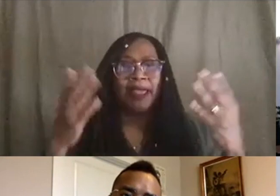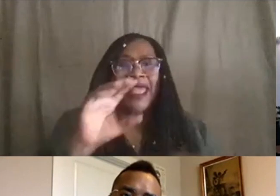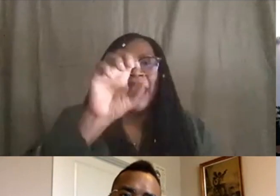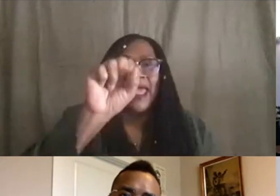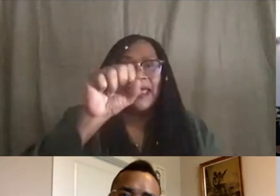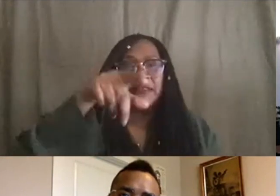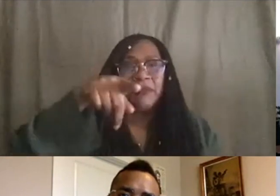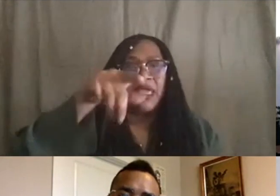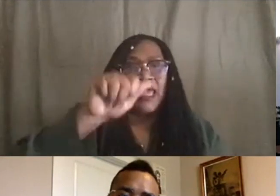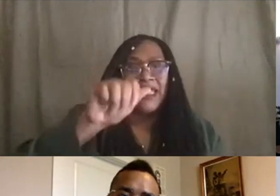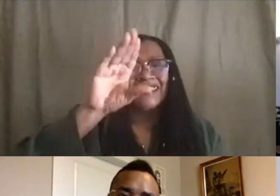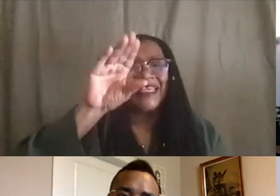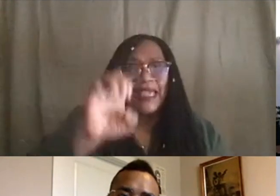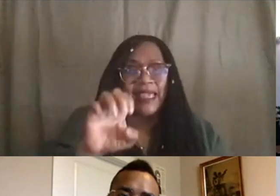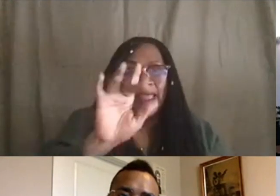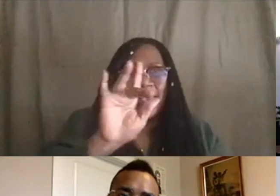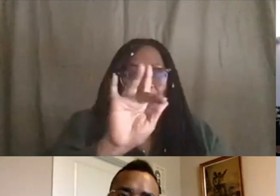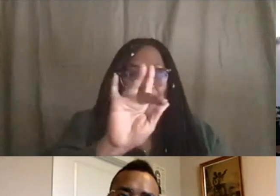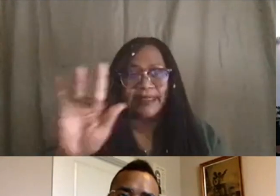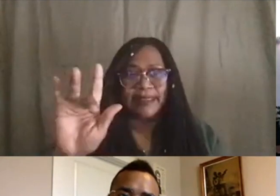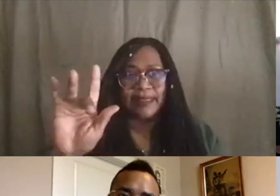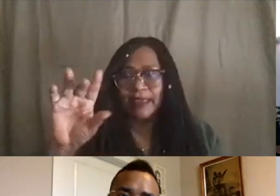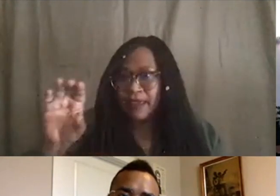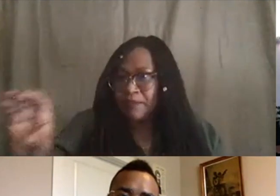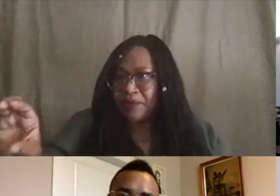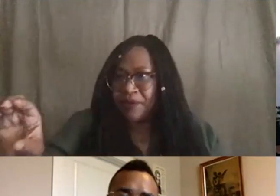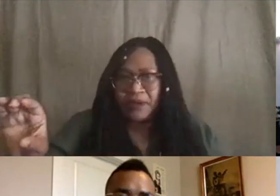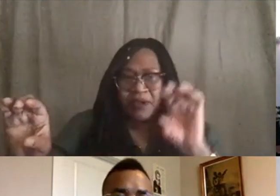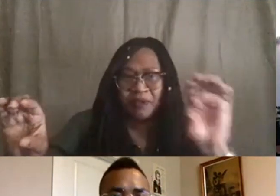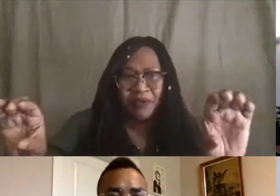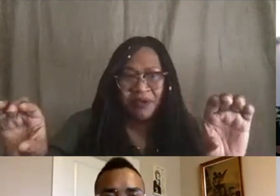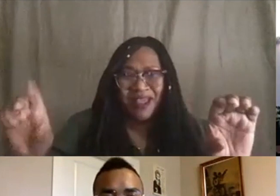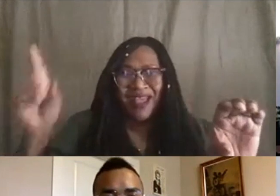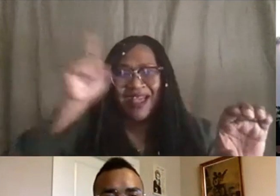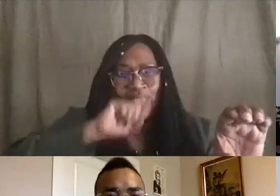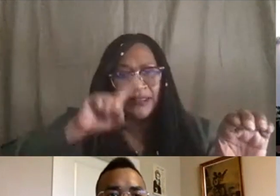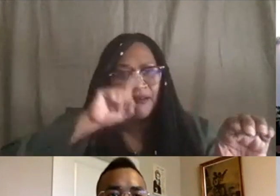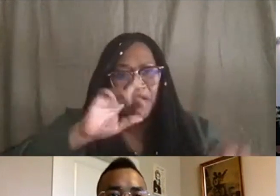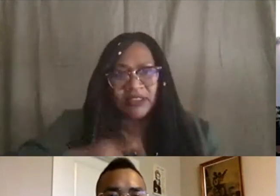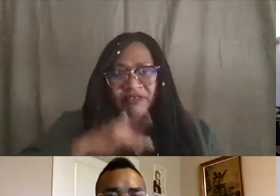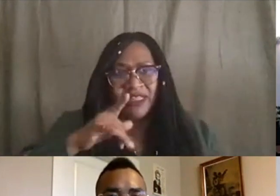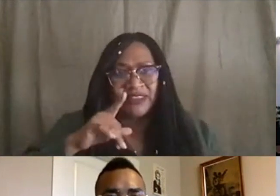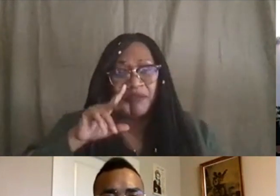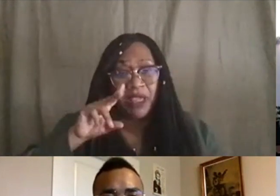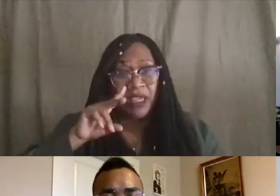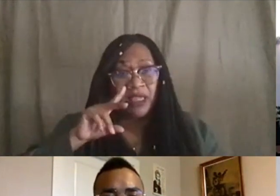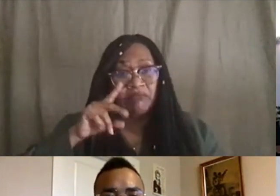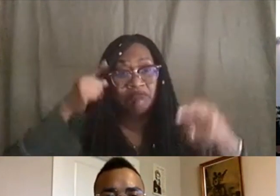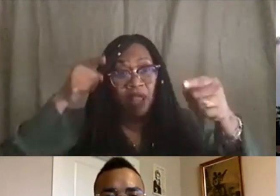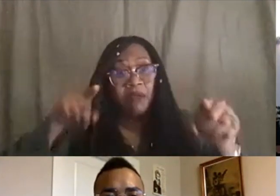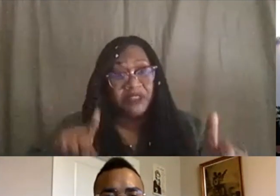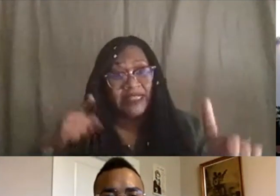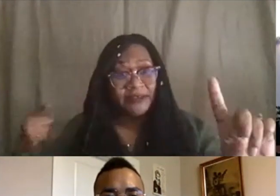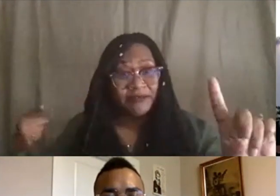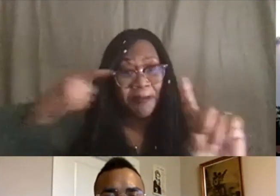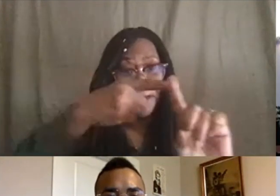of this false sense of objectivity, right? This kind of idea that we can kind of step back and do something very coolly.